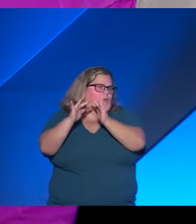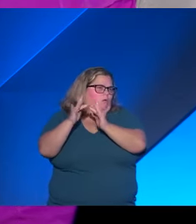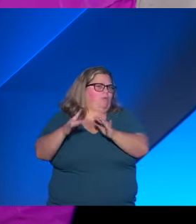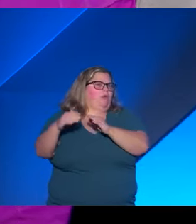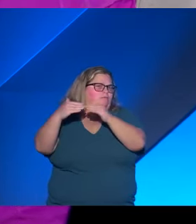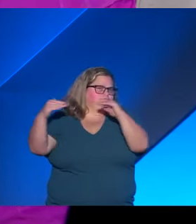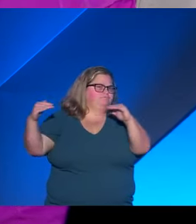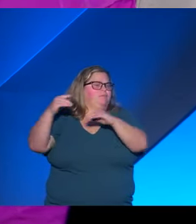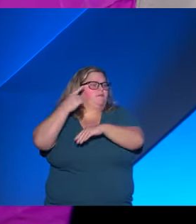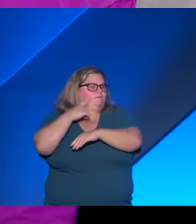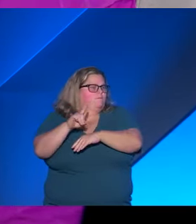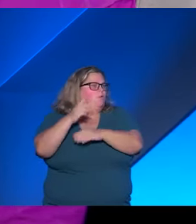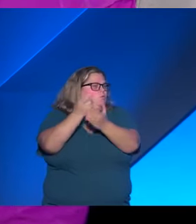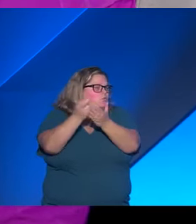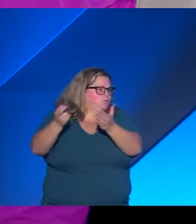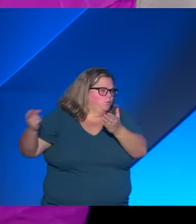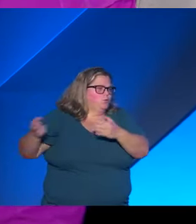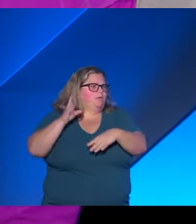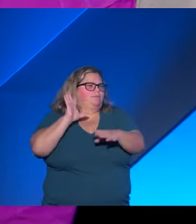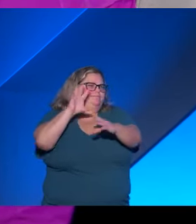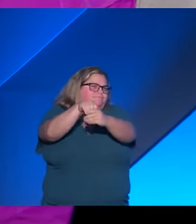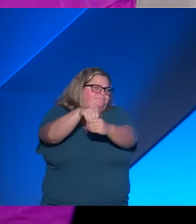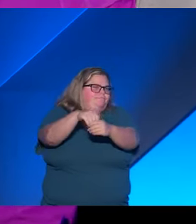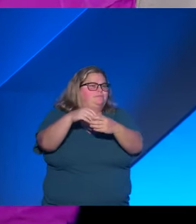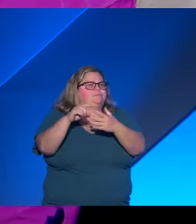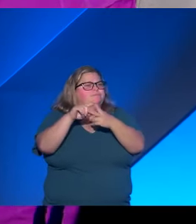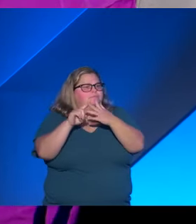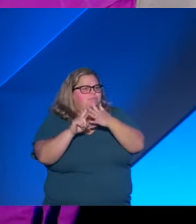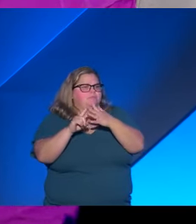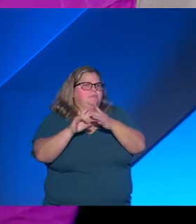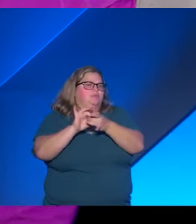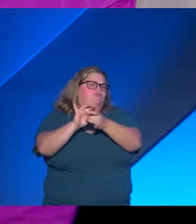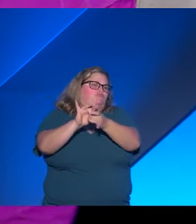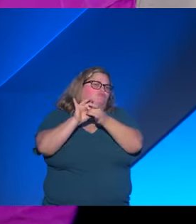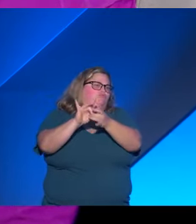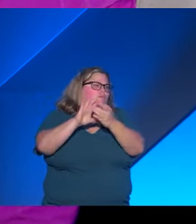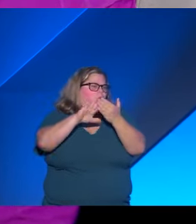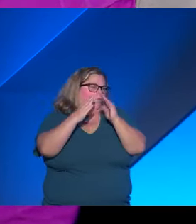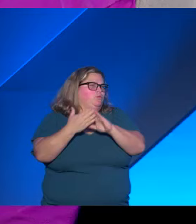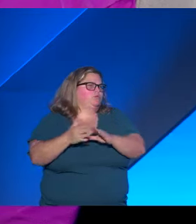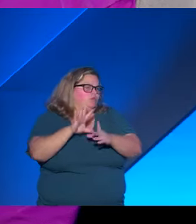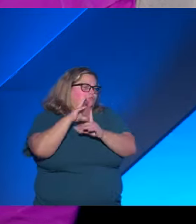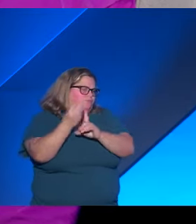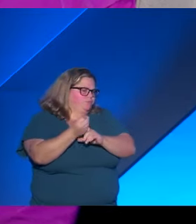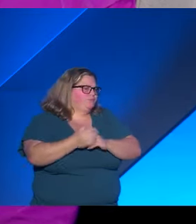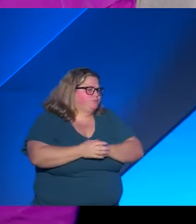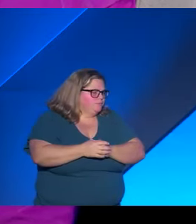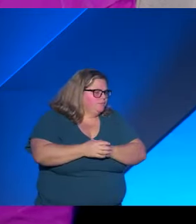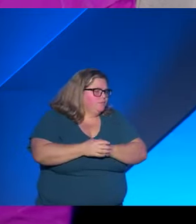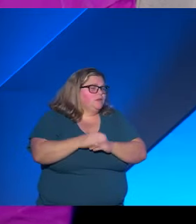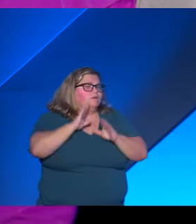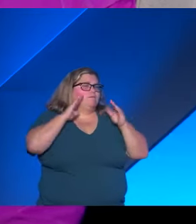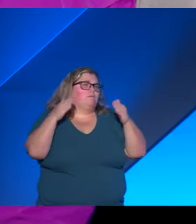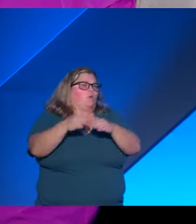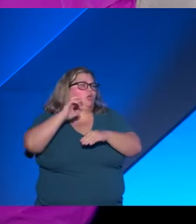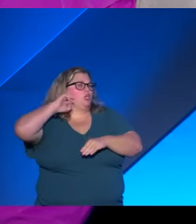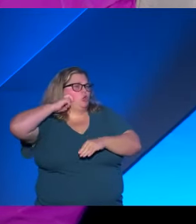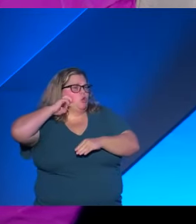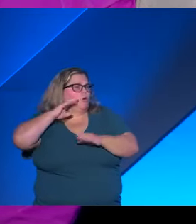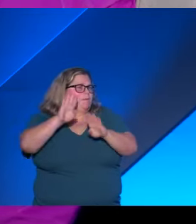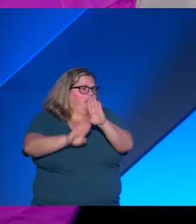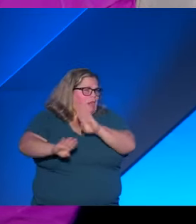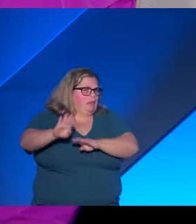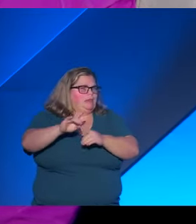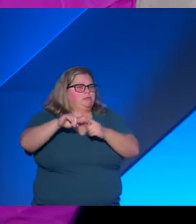for workplaces dedicated to building inclusive and resonant cultures. Focusing on neurobiology, culture,